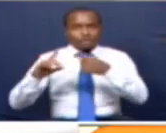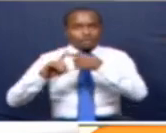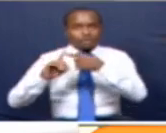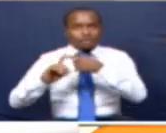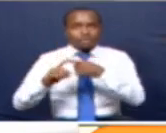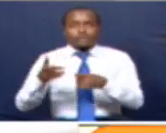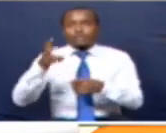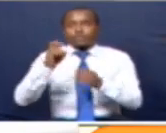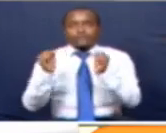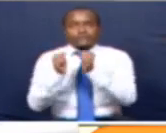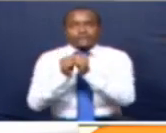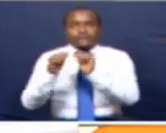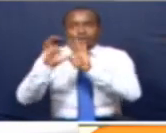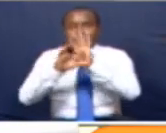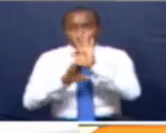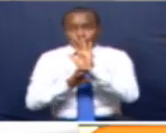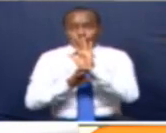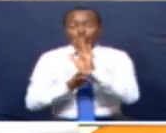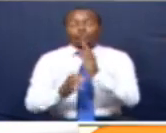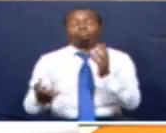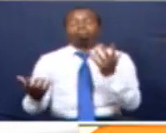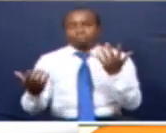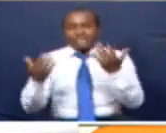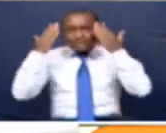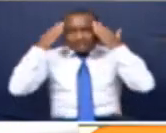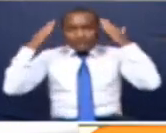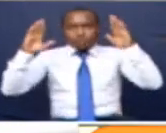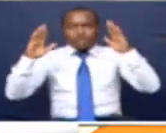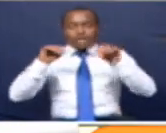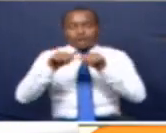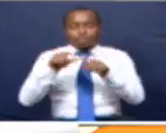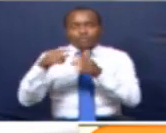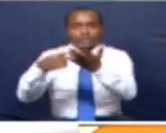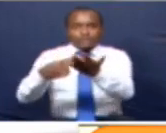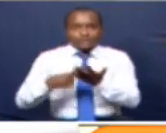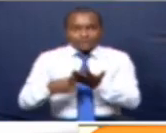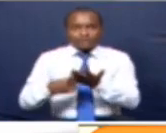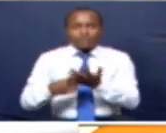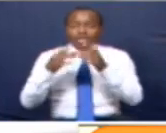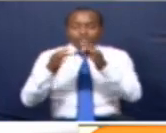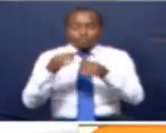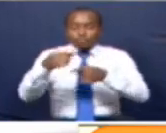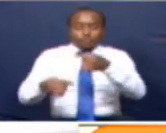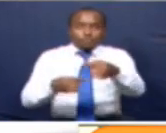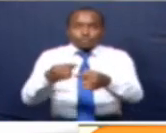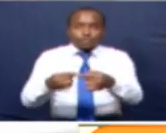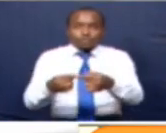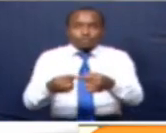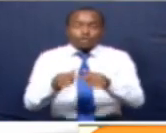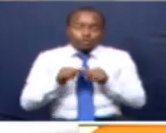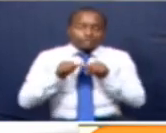2010 Constitution were aware of this split discussion on whether to continue holding or